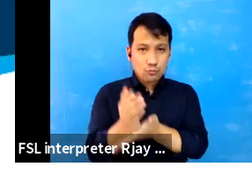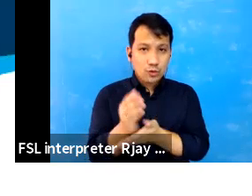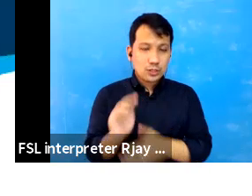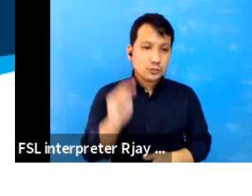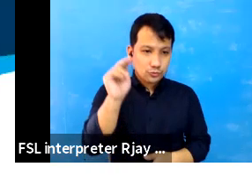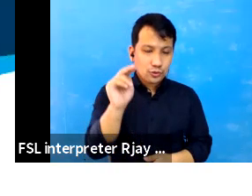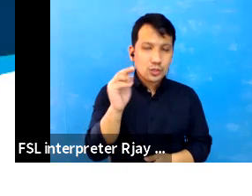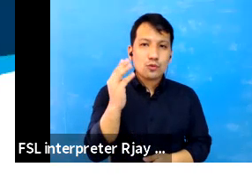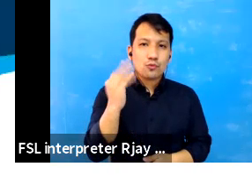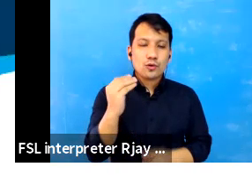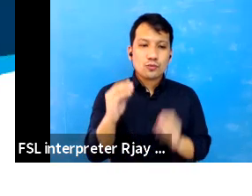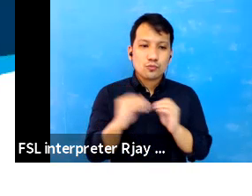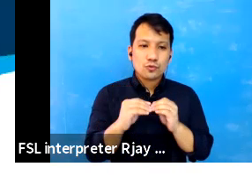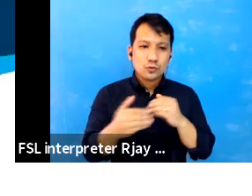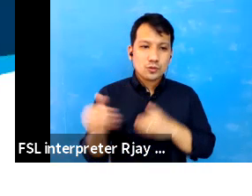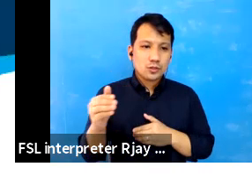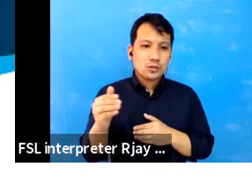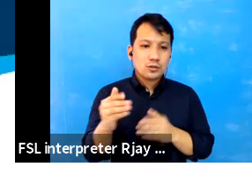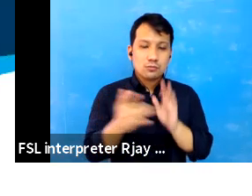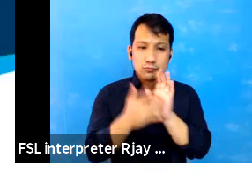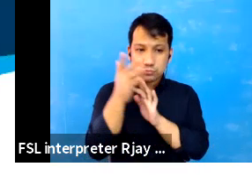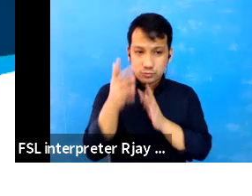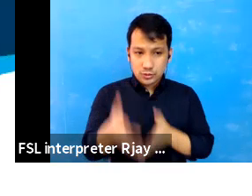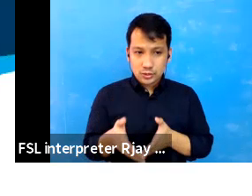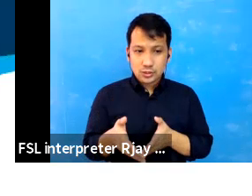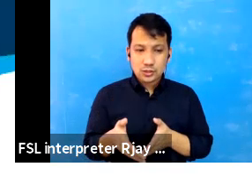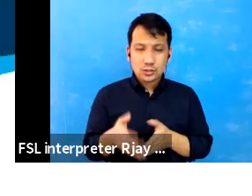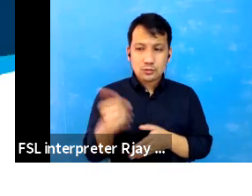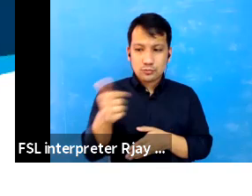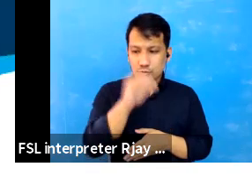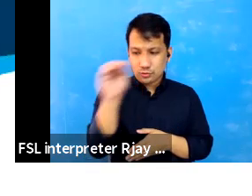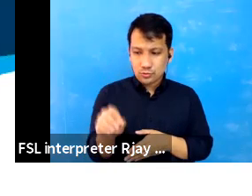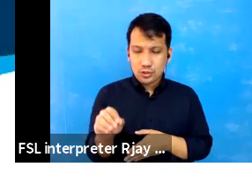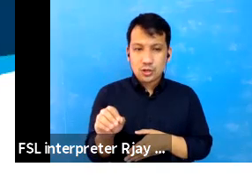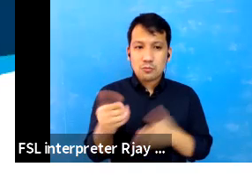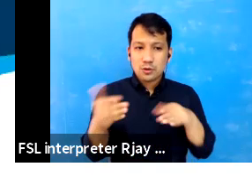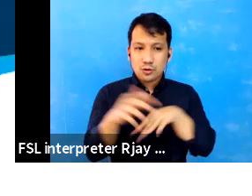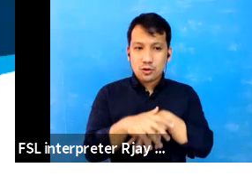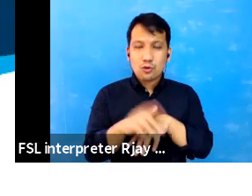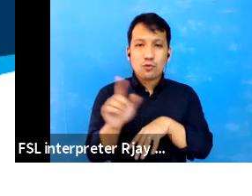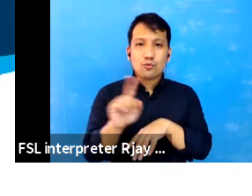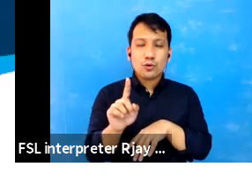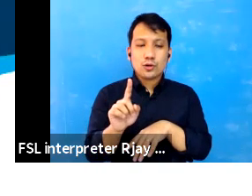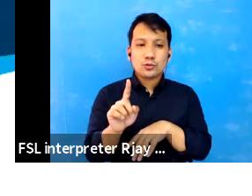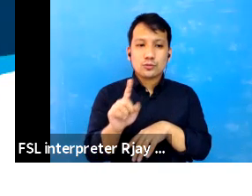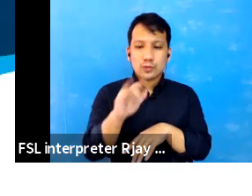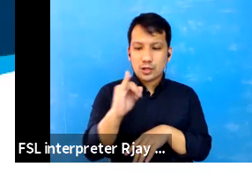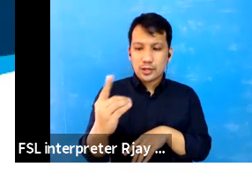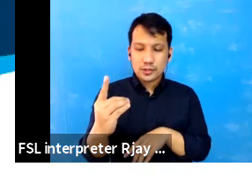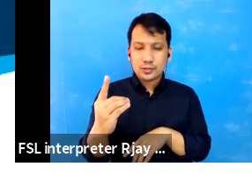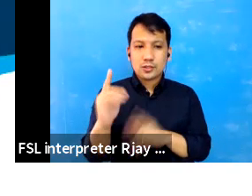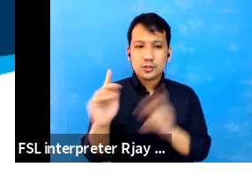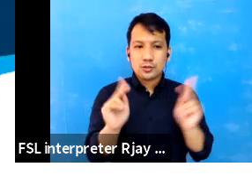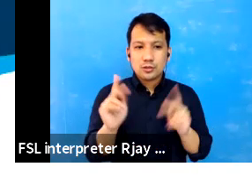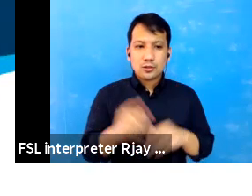is predominantly Christian and 10% comprise the indigenous